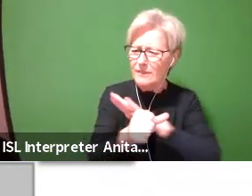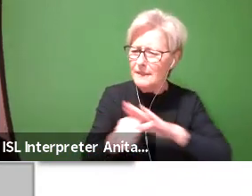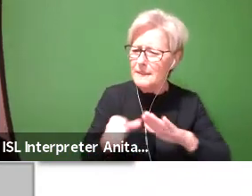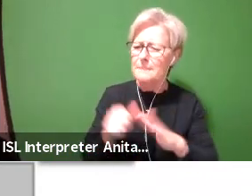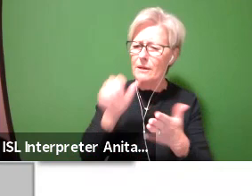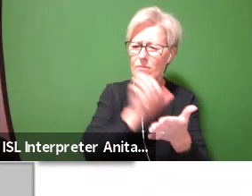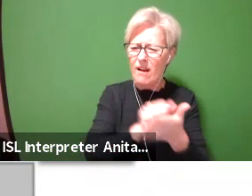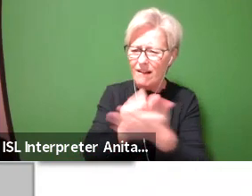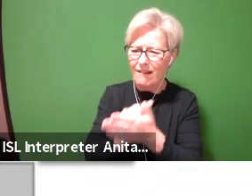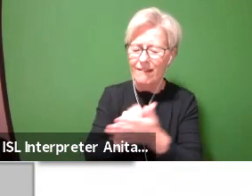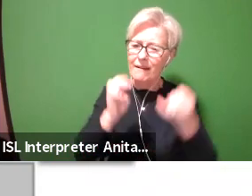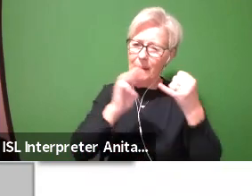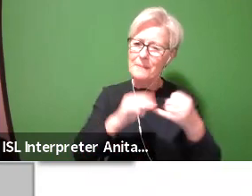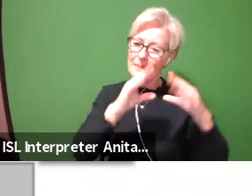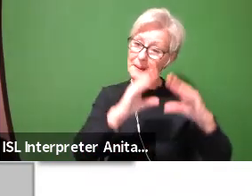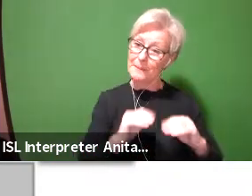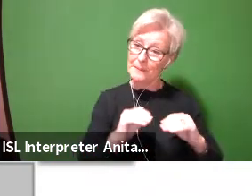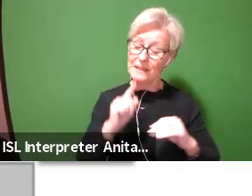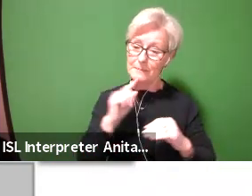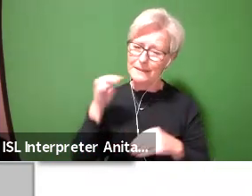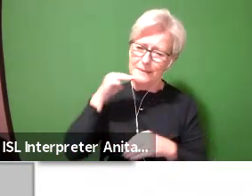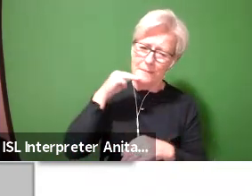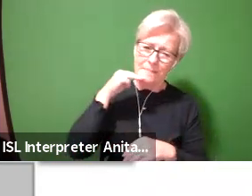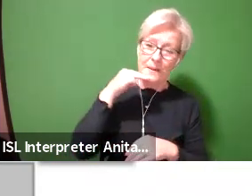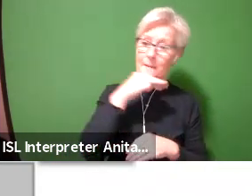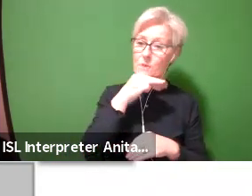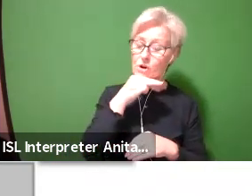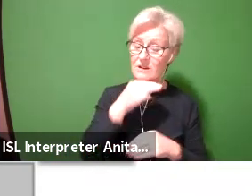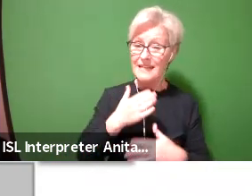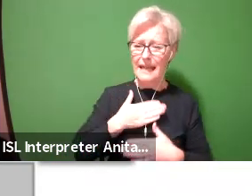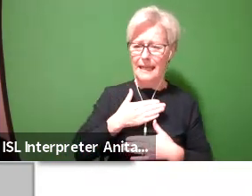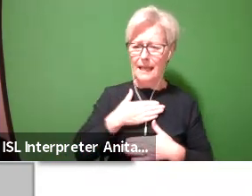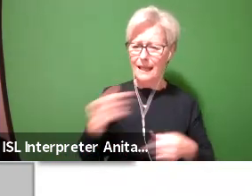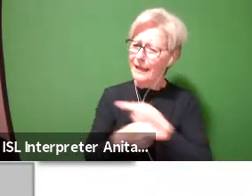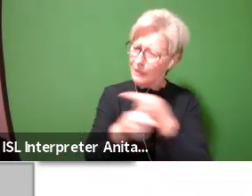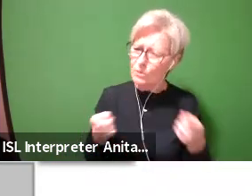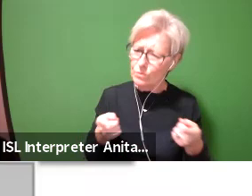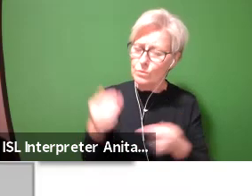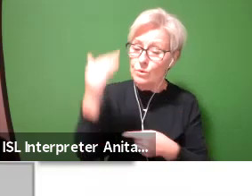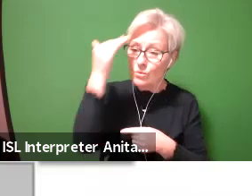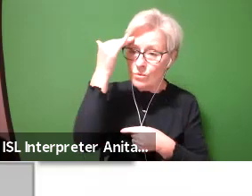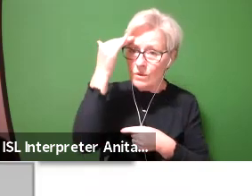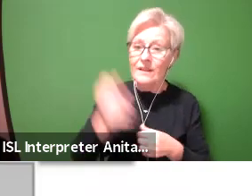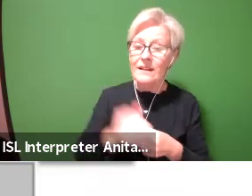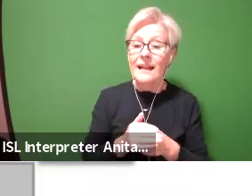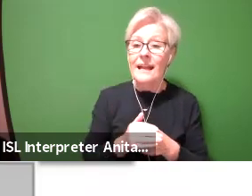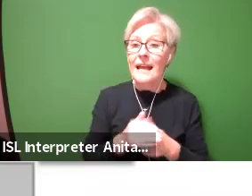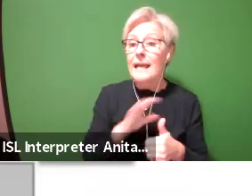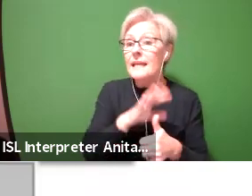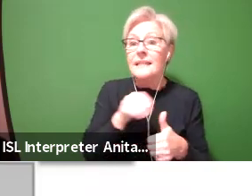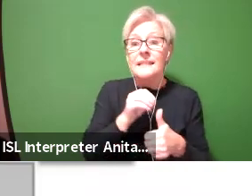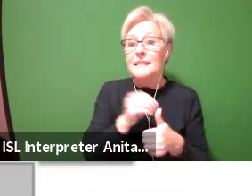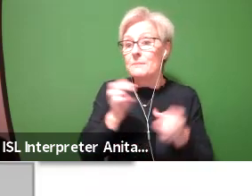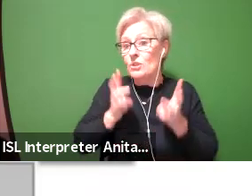of menopause. What's really important, and what I'd like a lot of women to take away from tonight, especially women in